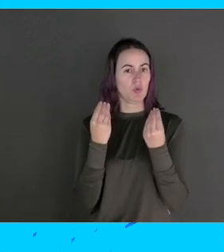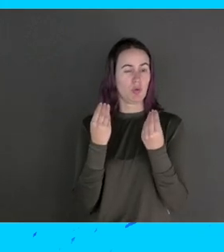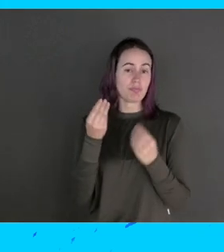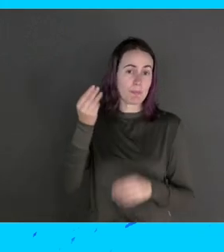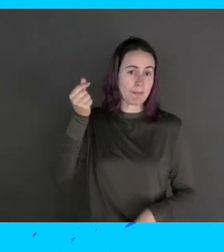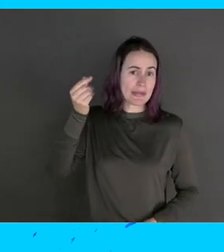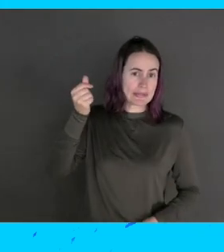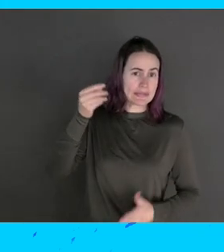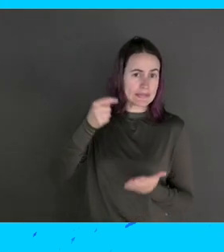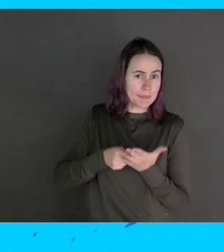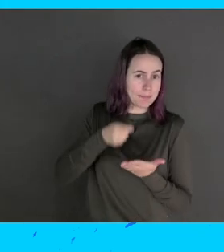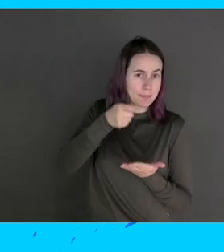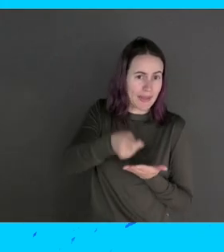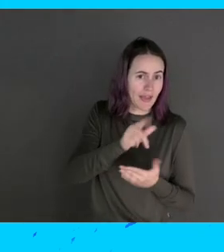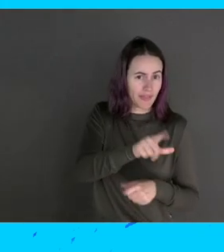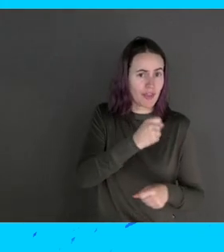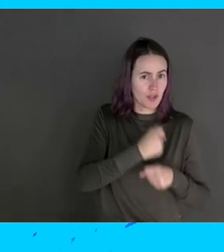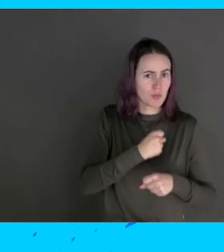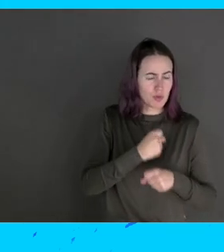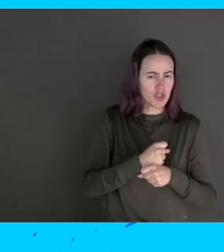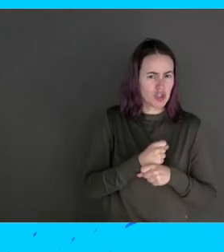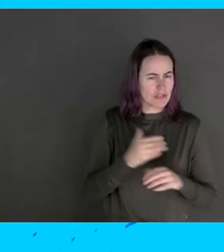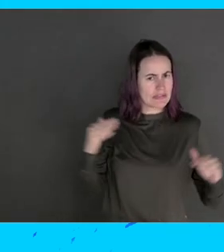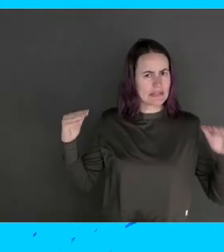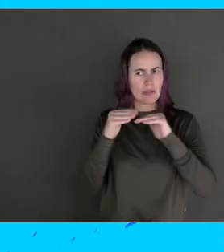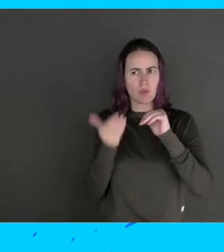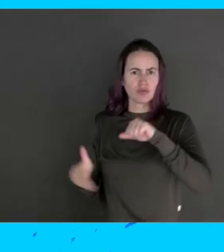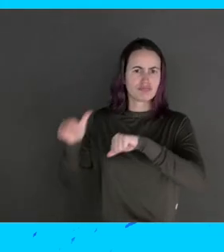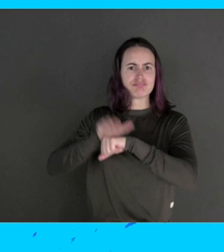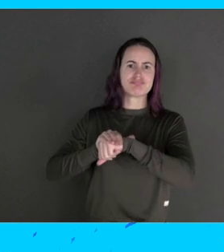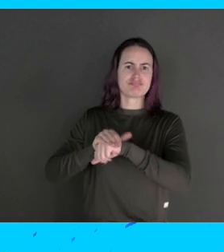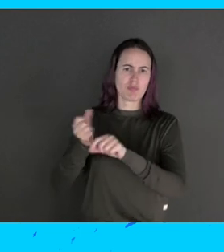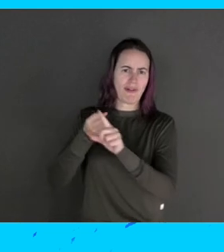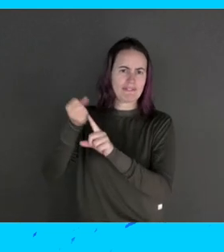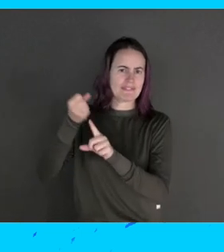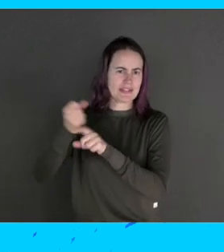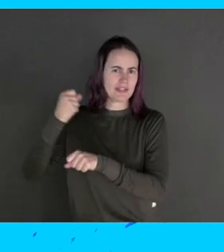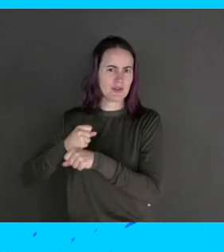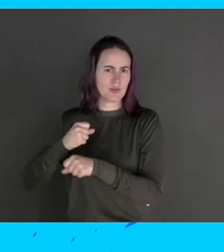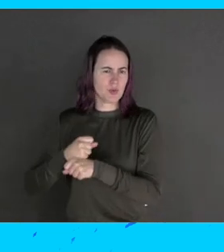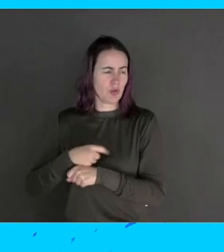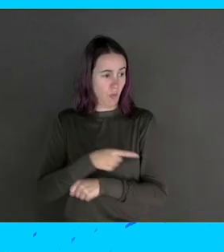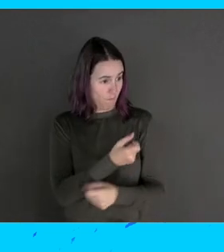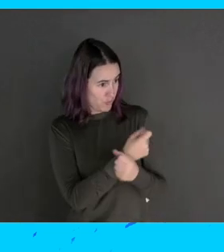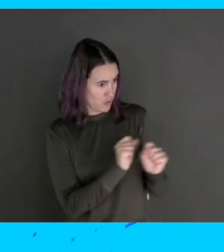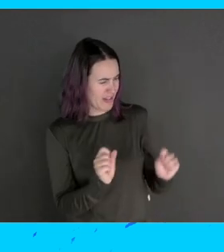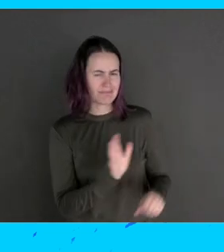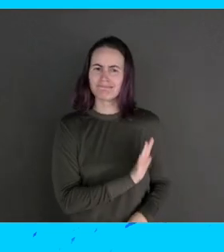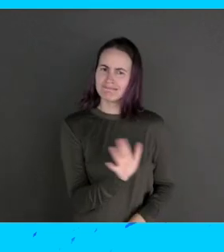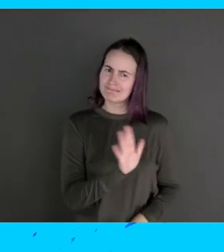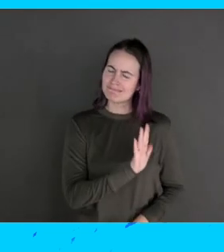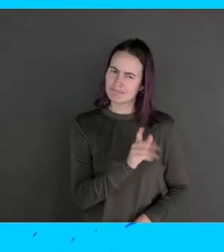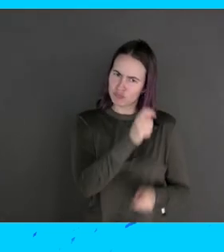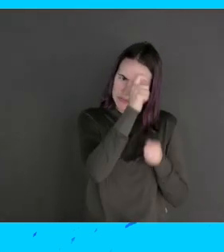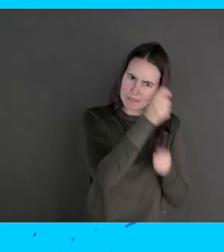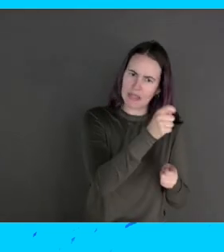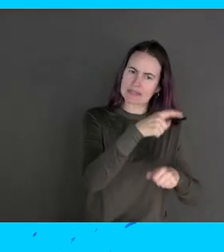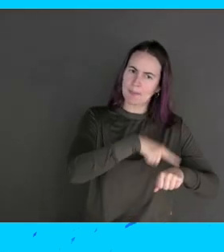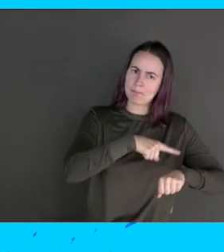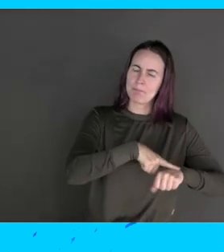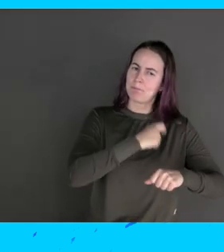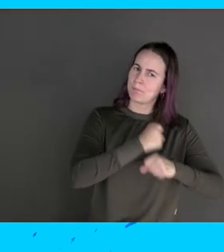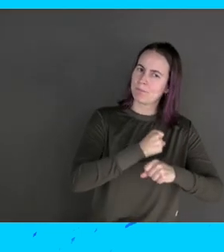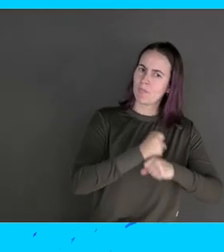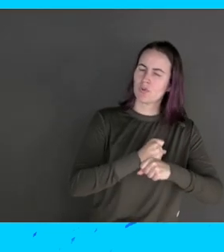work, just as any other expert or leader or advocate would be. And third, we need to ensure an enabling and inclusive environment